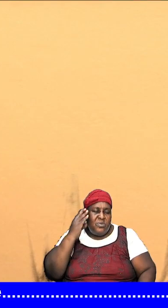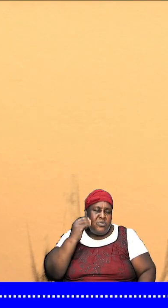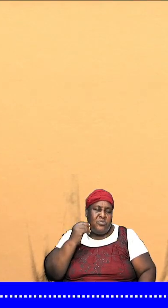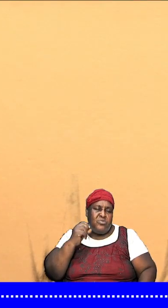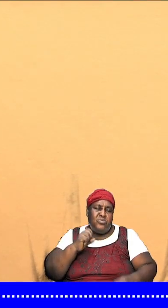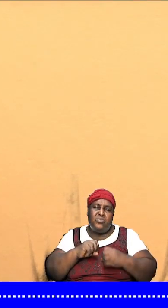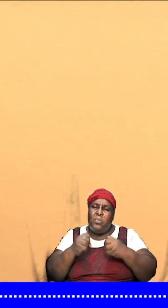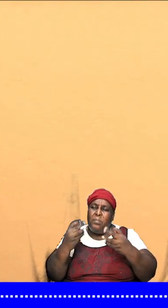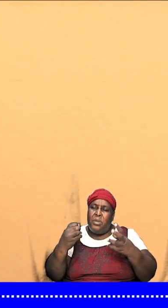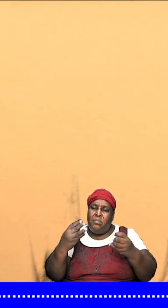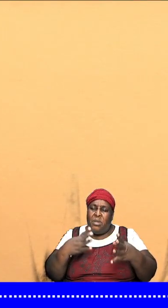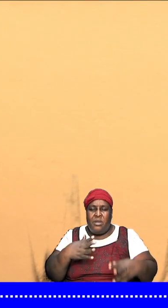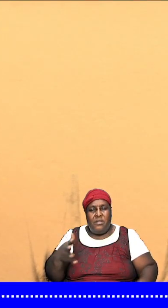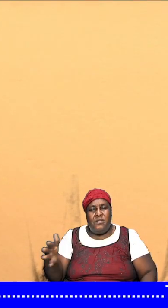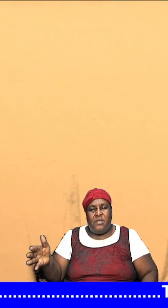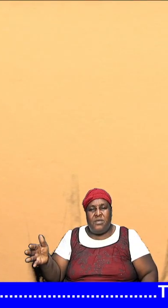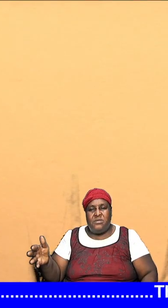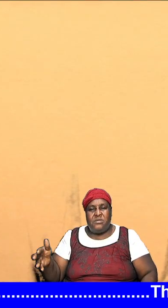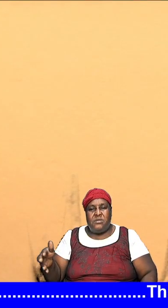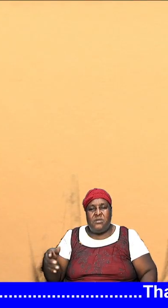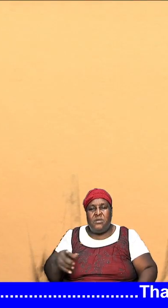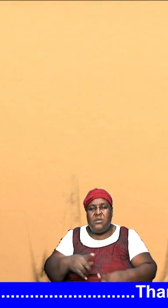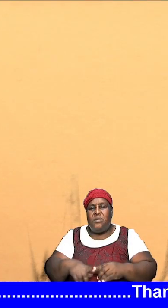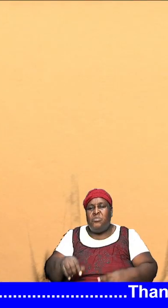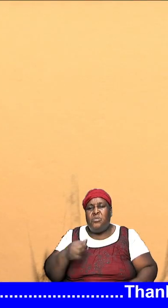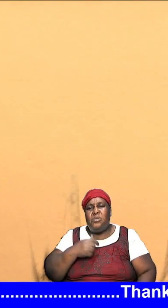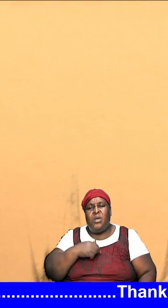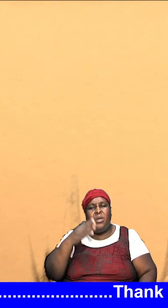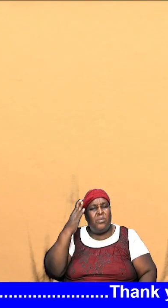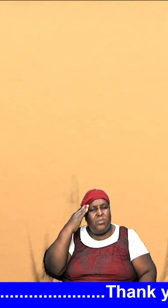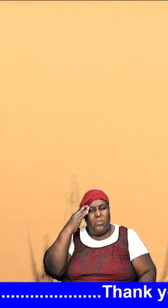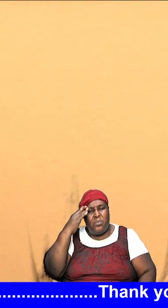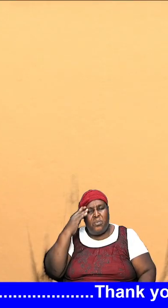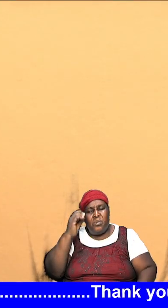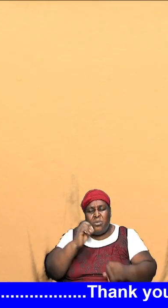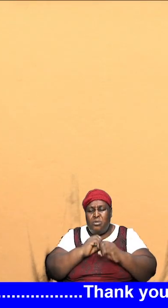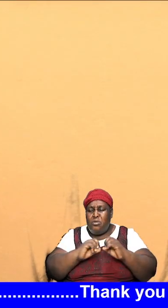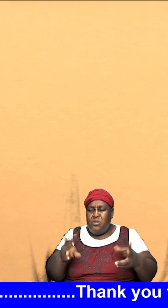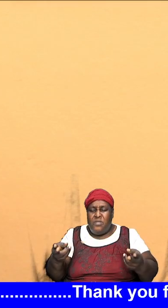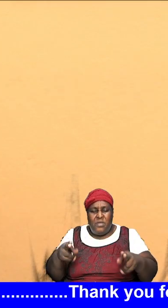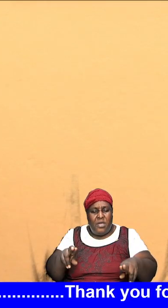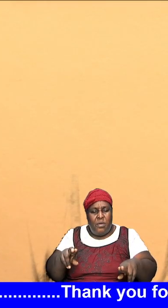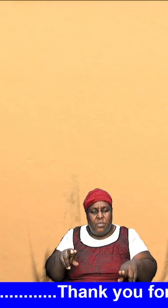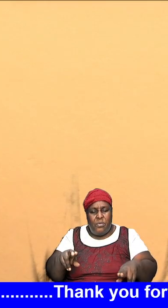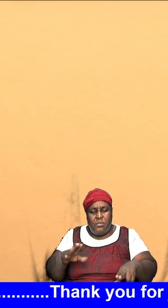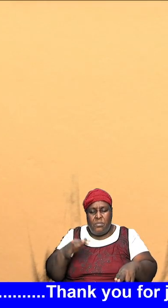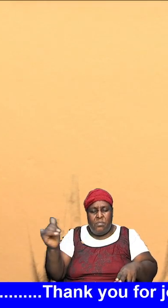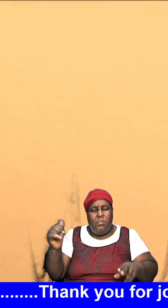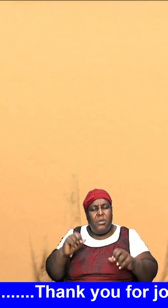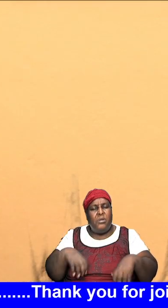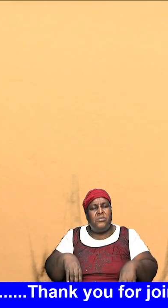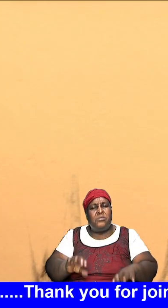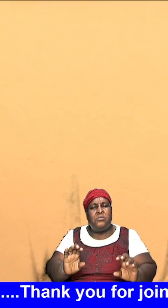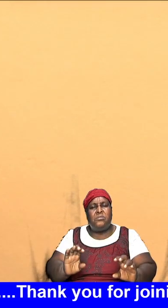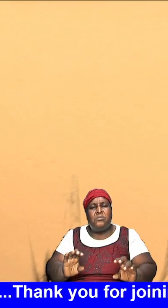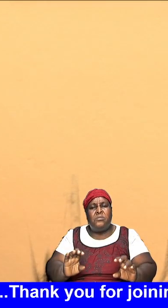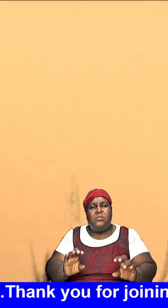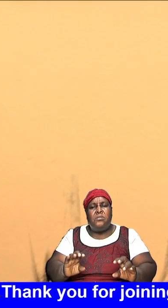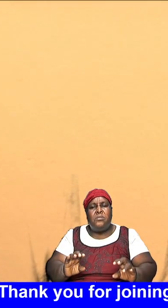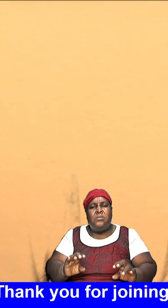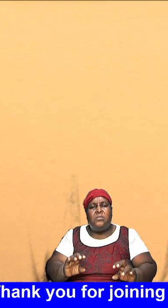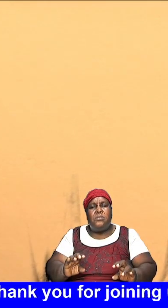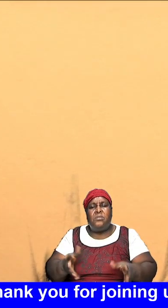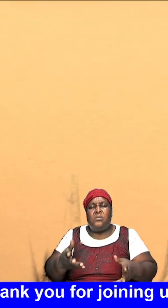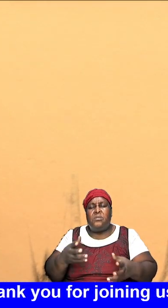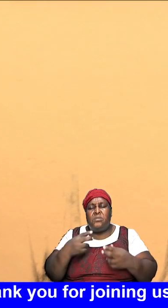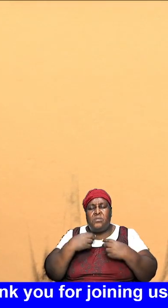things. But I know, God, that nothing happens by chance. His ultimate desire is